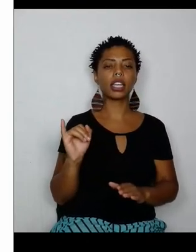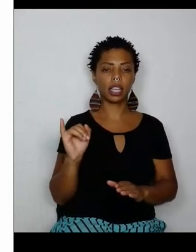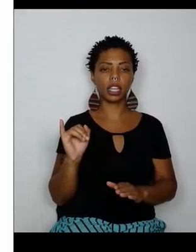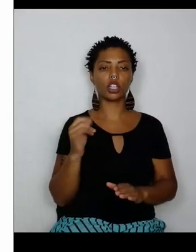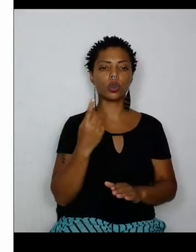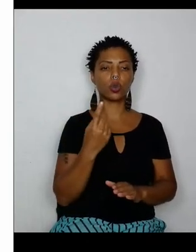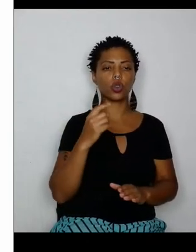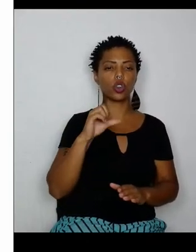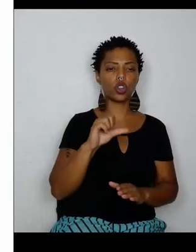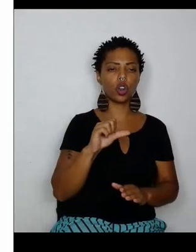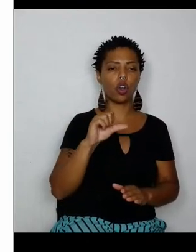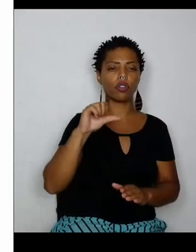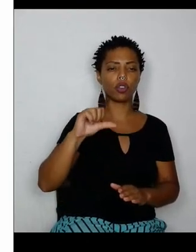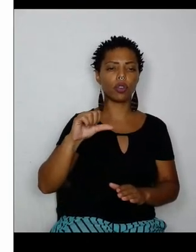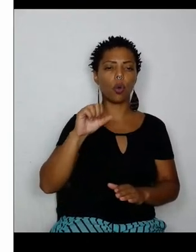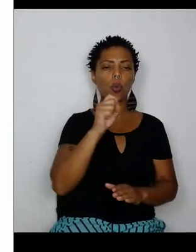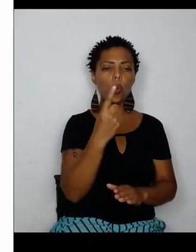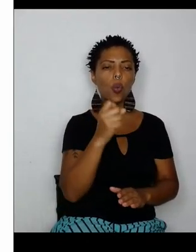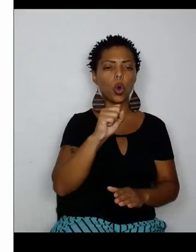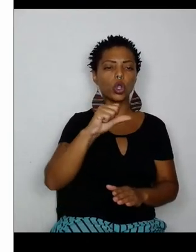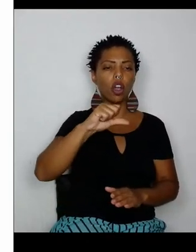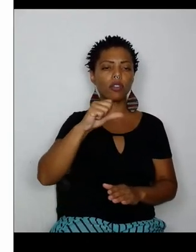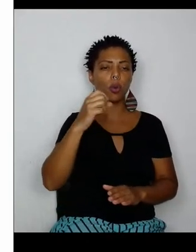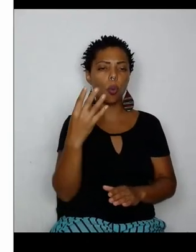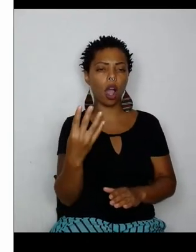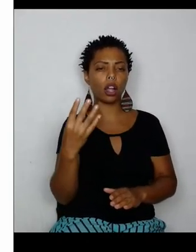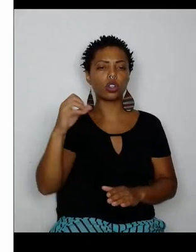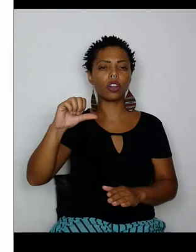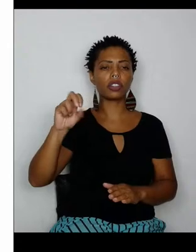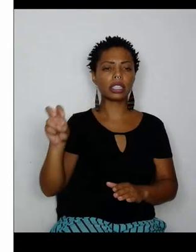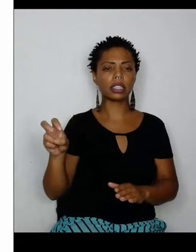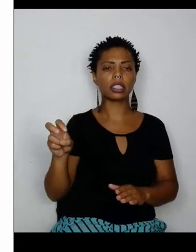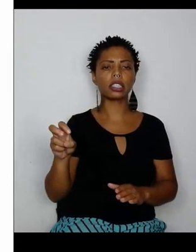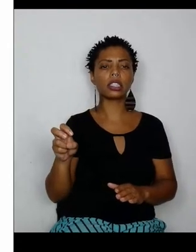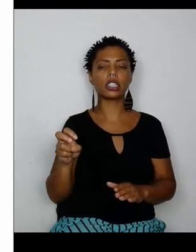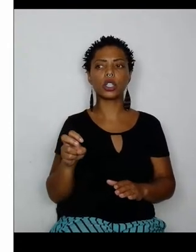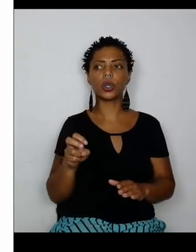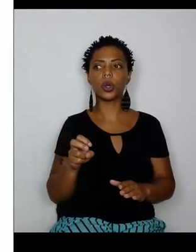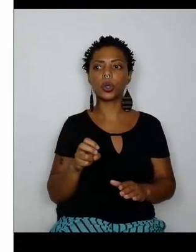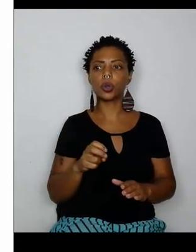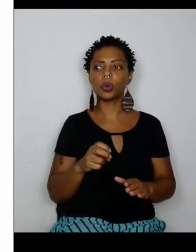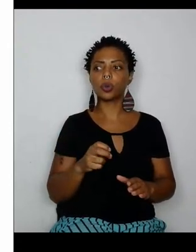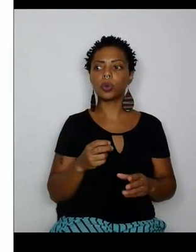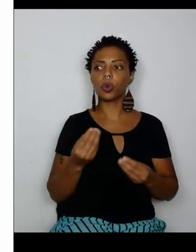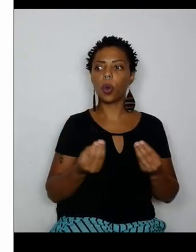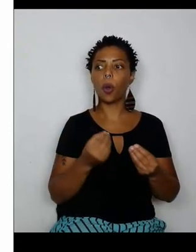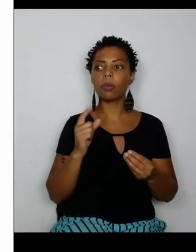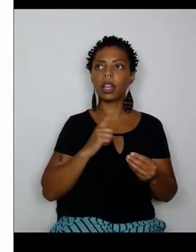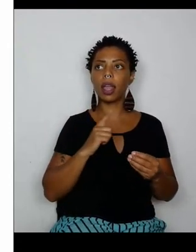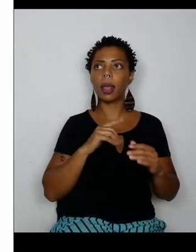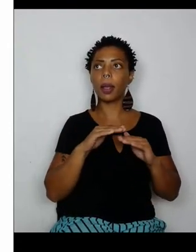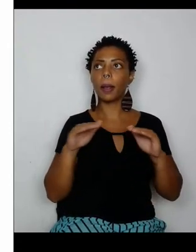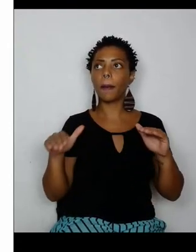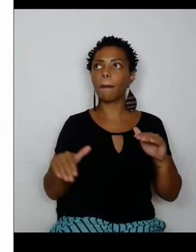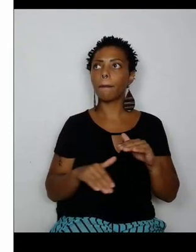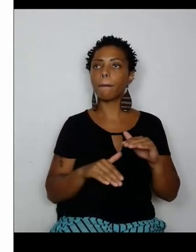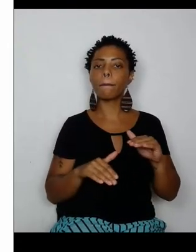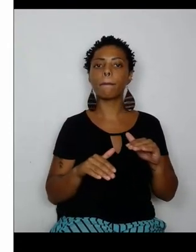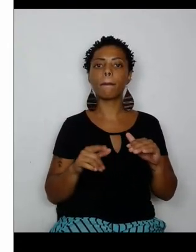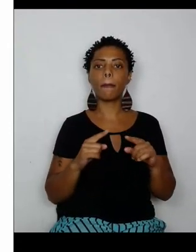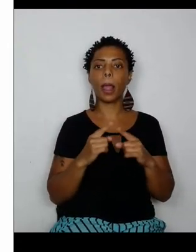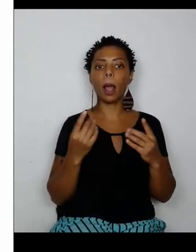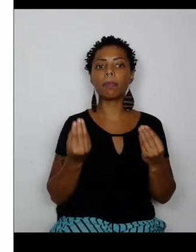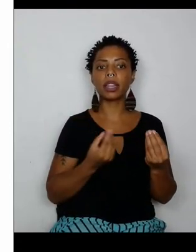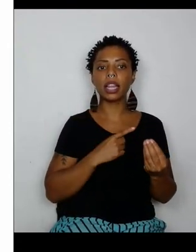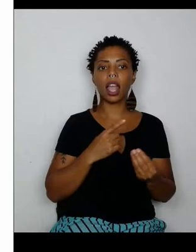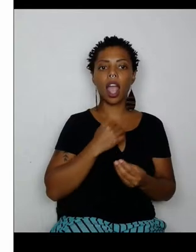his recognizable profile is under a flower his initials pgo and the label obiri which